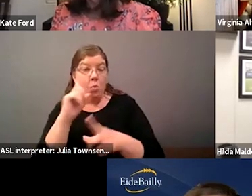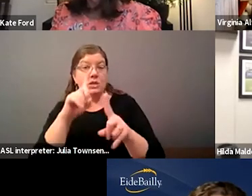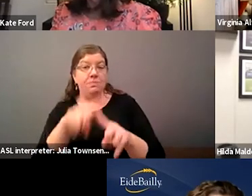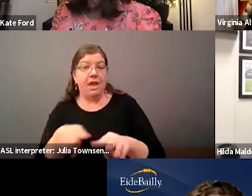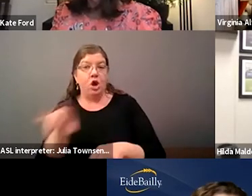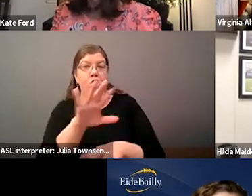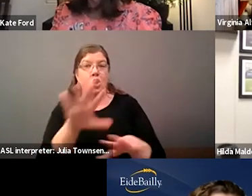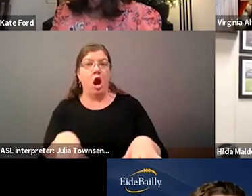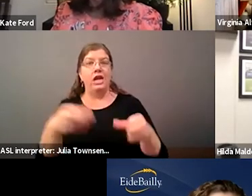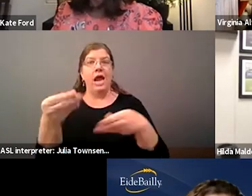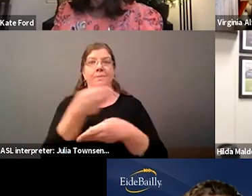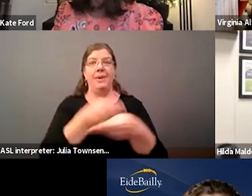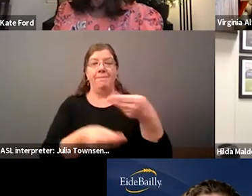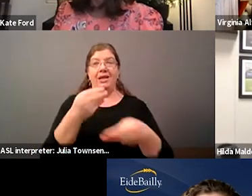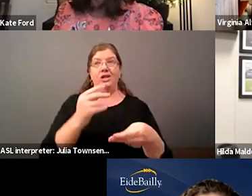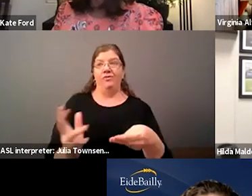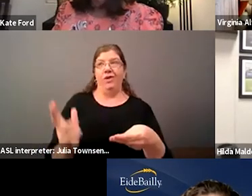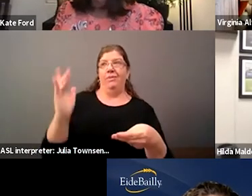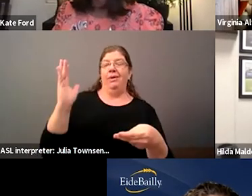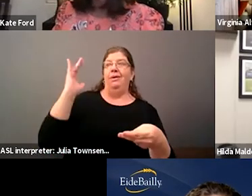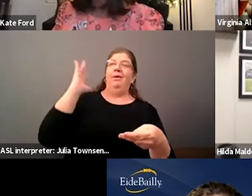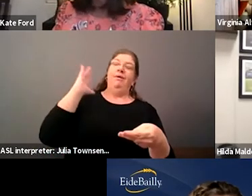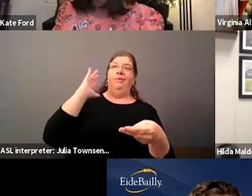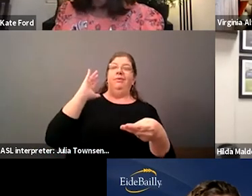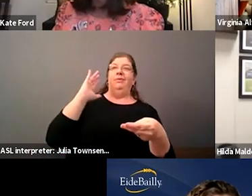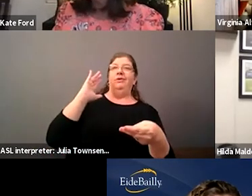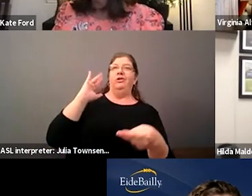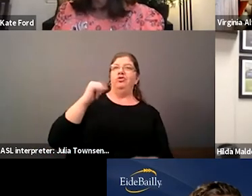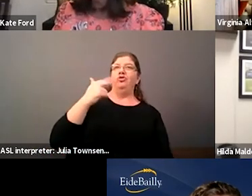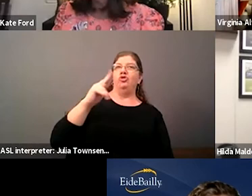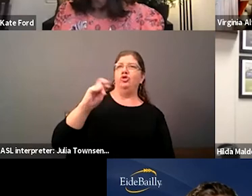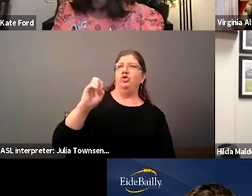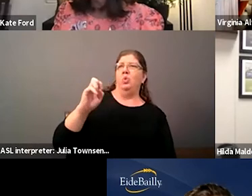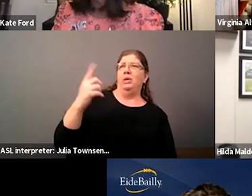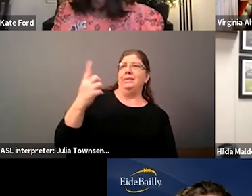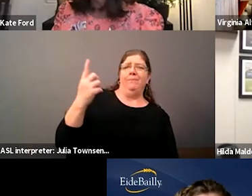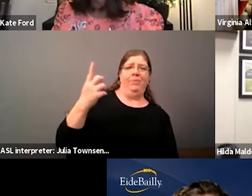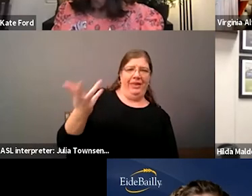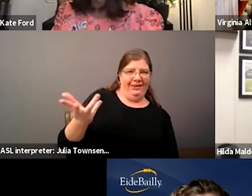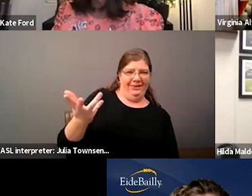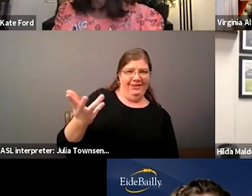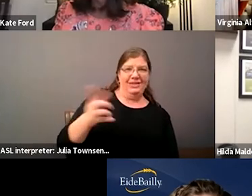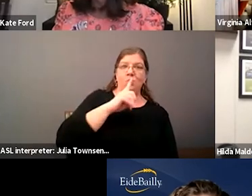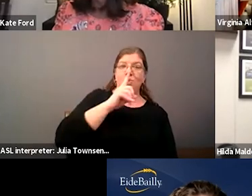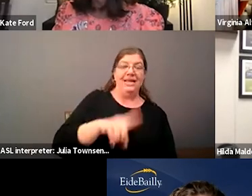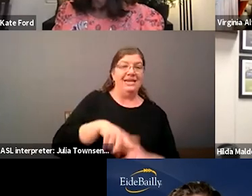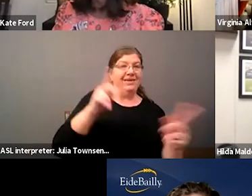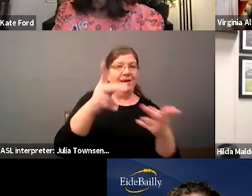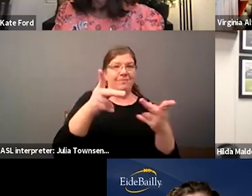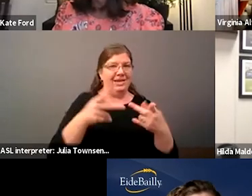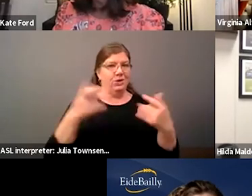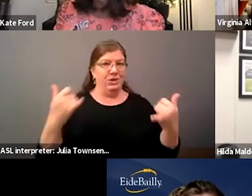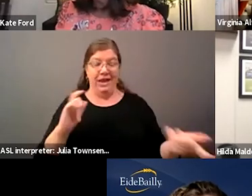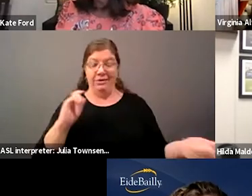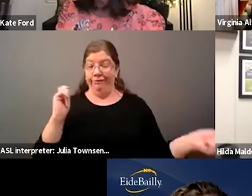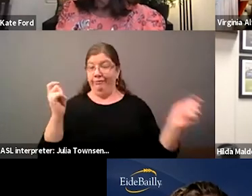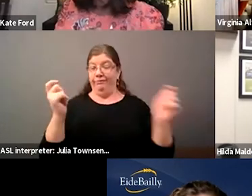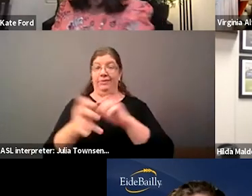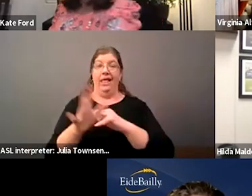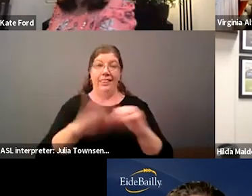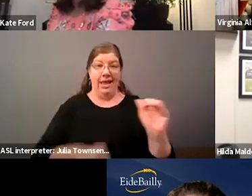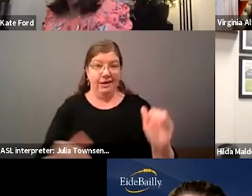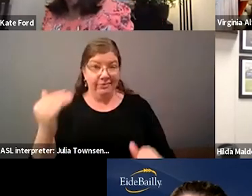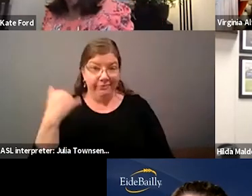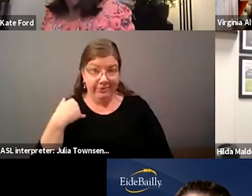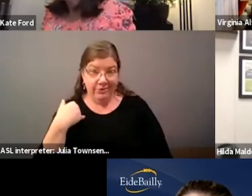adopted budget from you know way back when in june of some time so you're in a very different place today than you were then